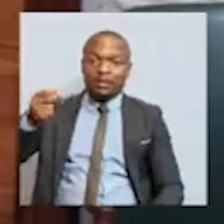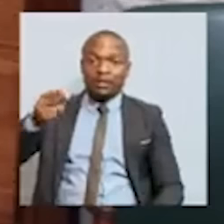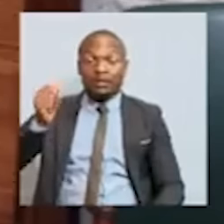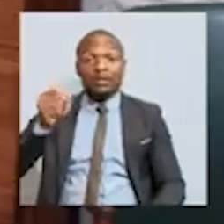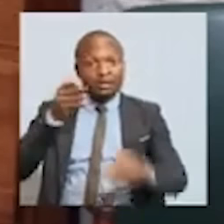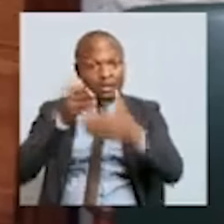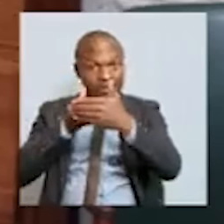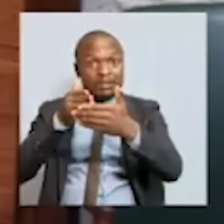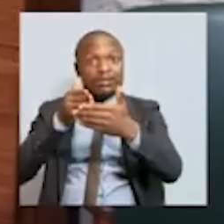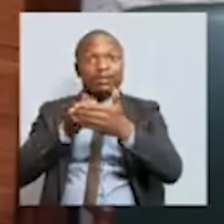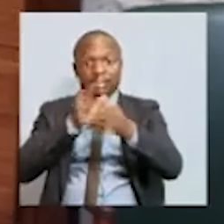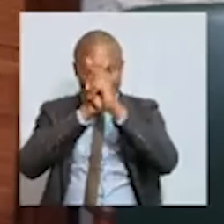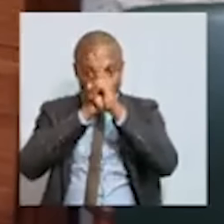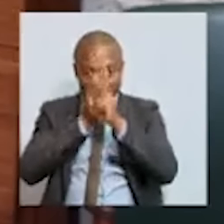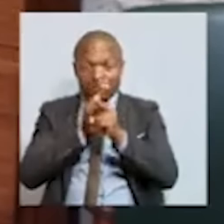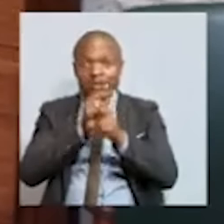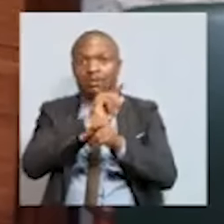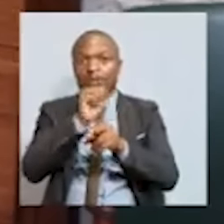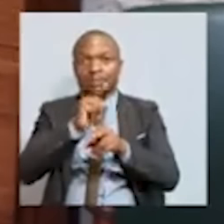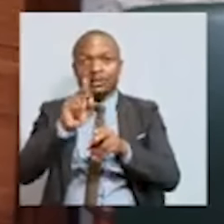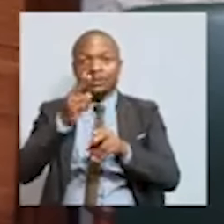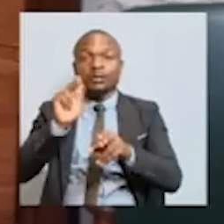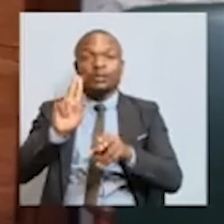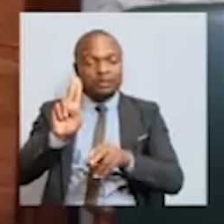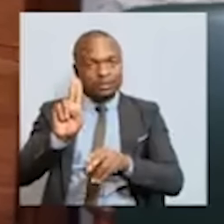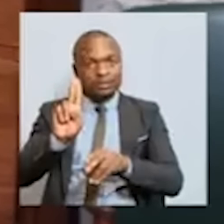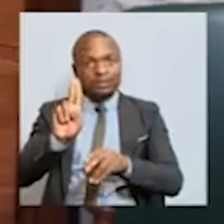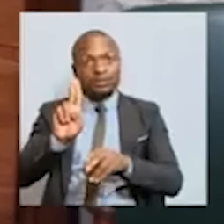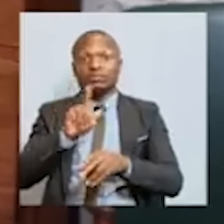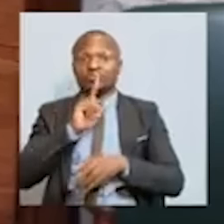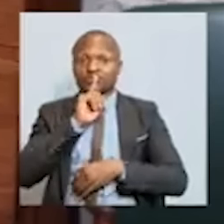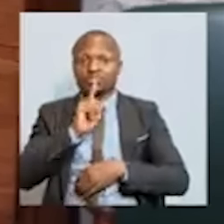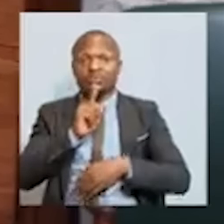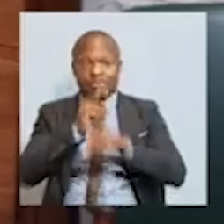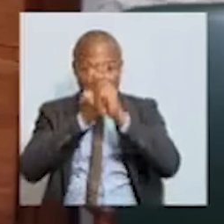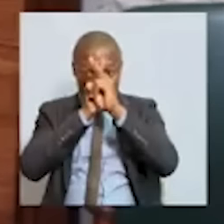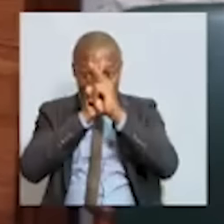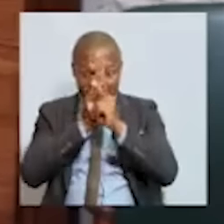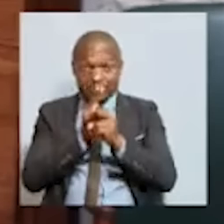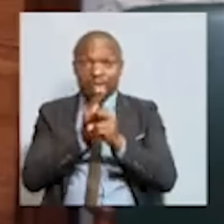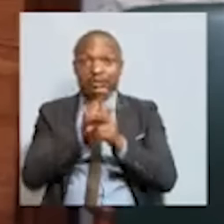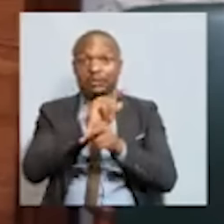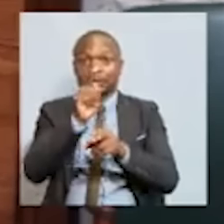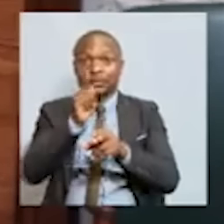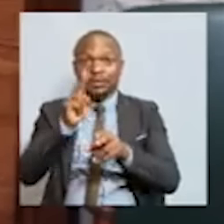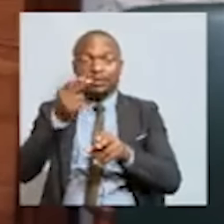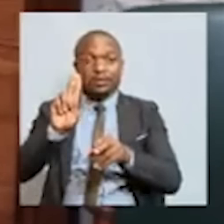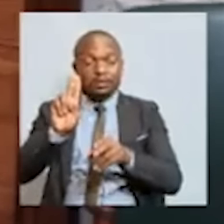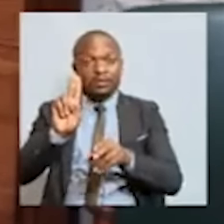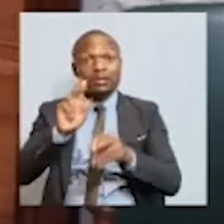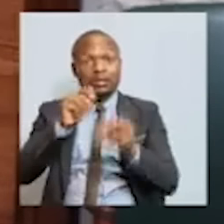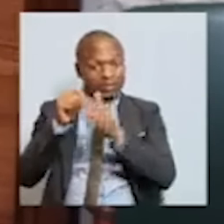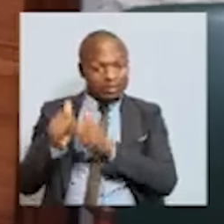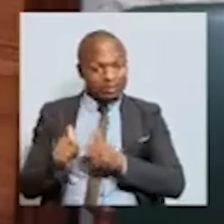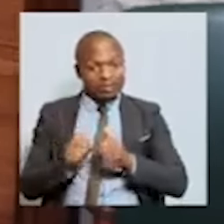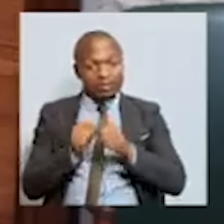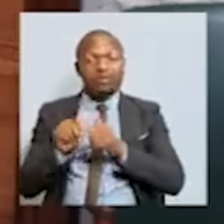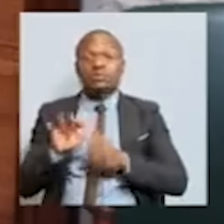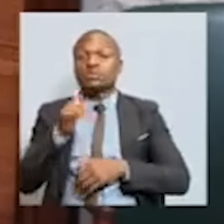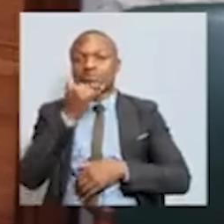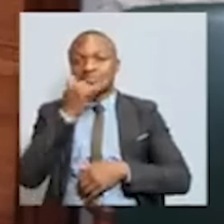Zulu MP was proven, and therefore Mr. Munir Zulu MP's action amounted to